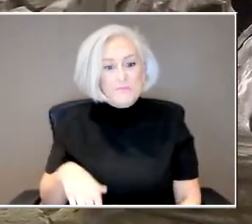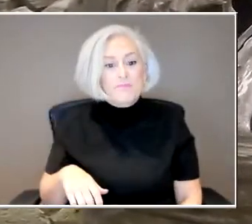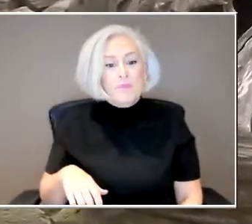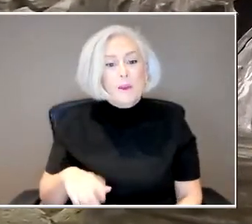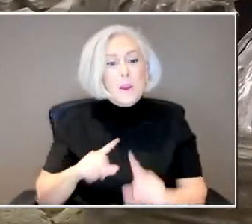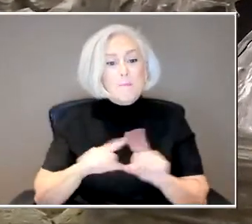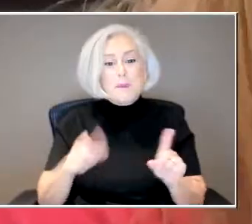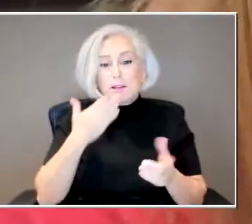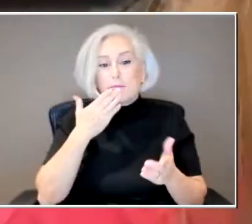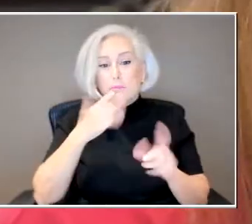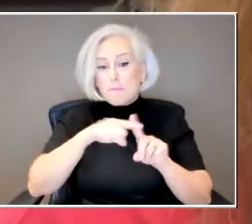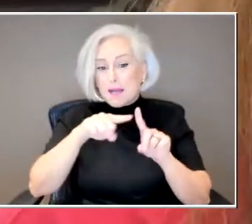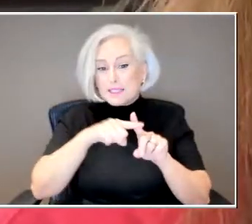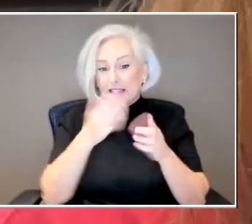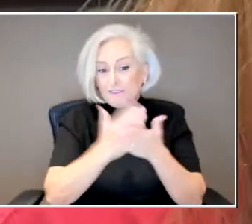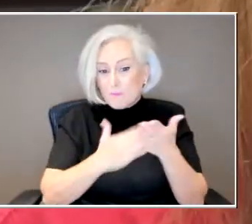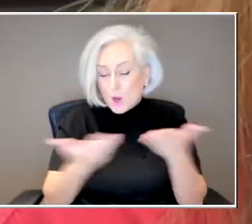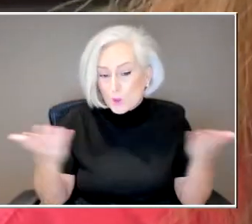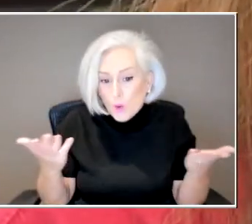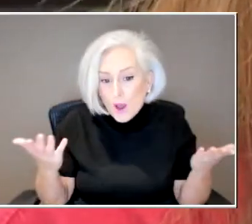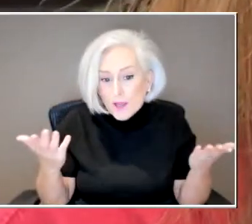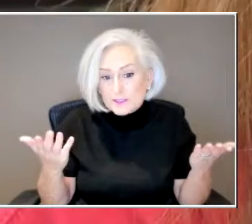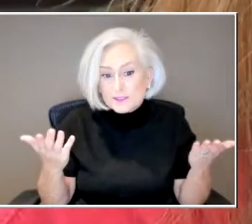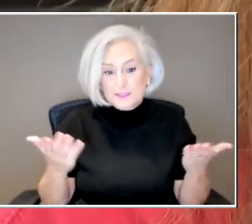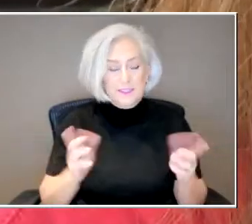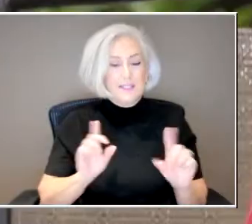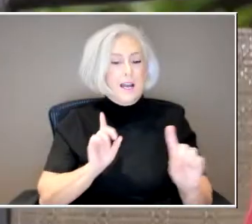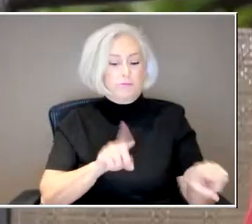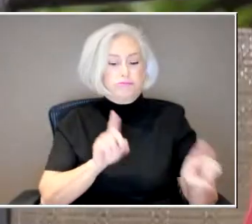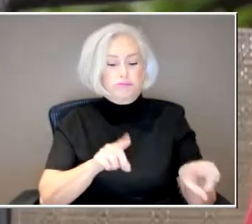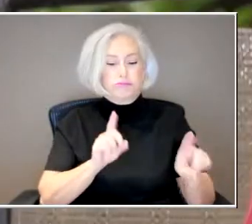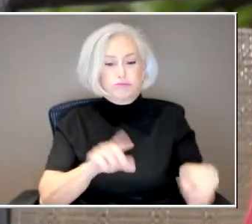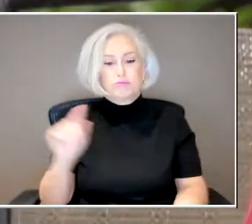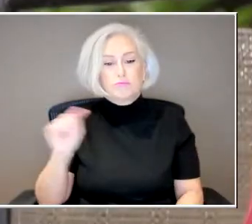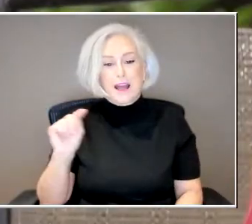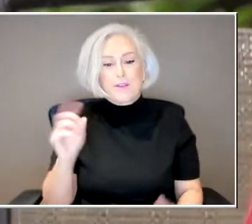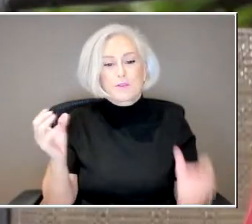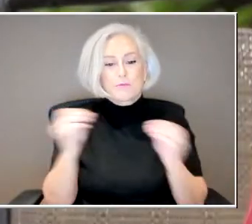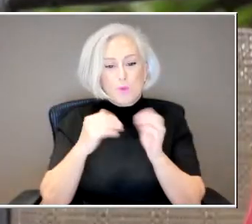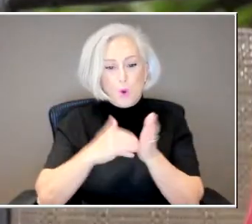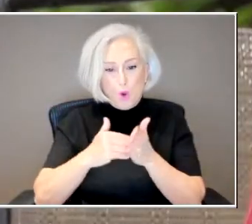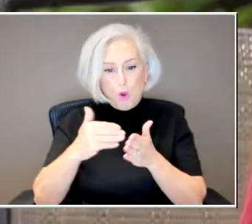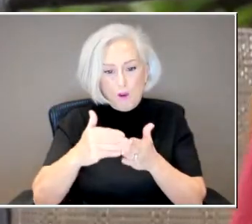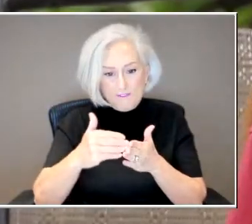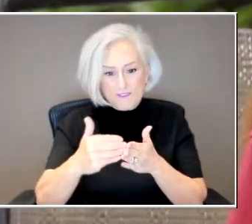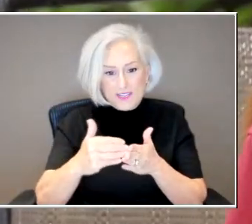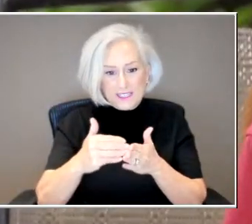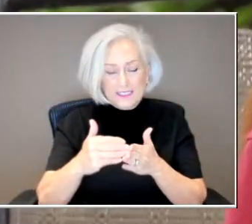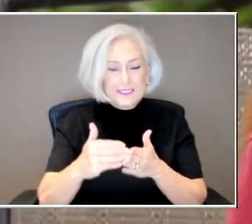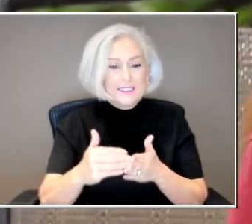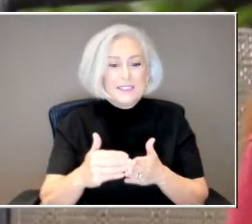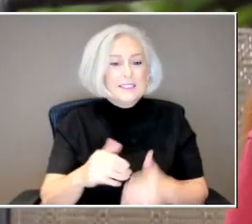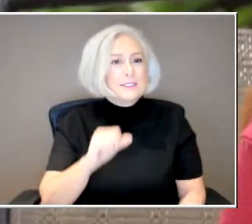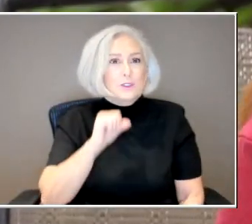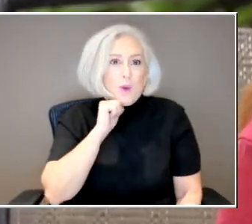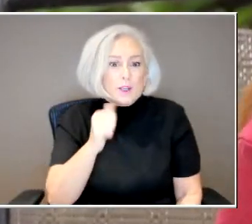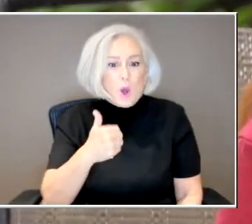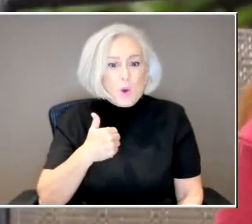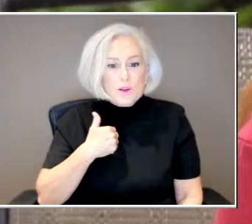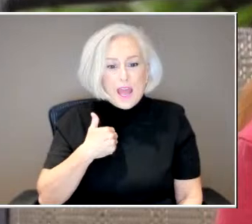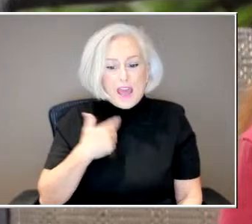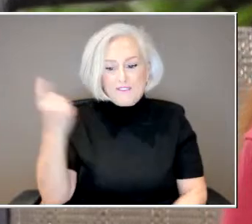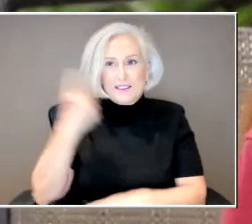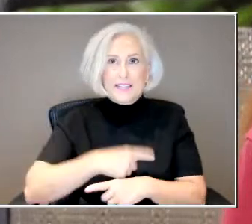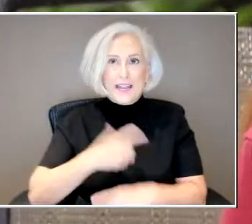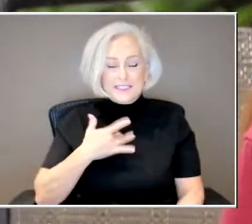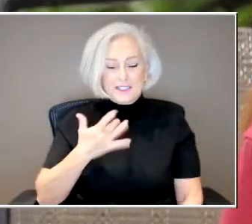and treatment path. I go a lot more frequently to the bathroom, and so I don't ever have those like really bloated days, or like I